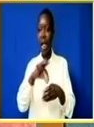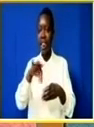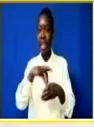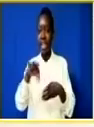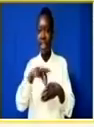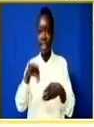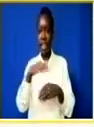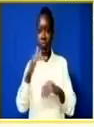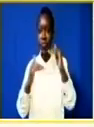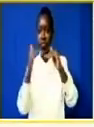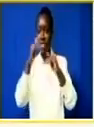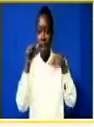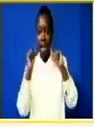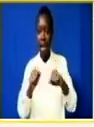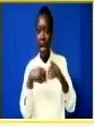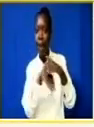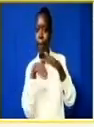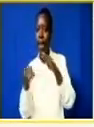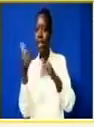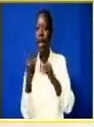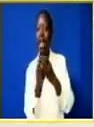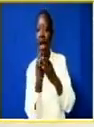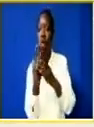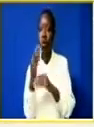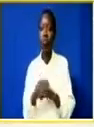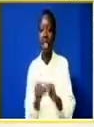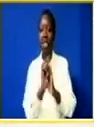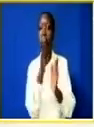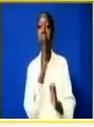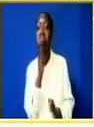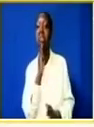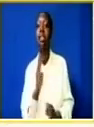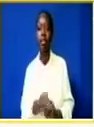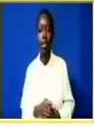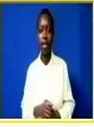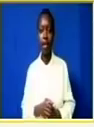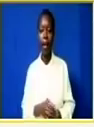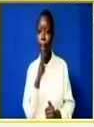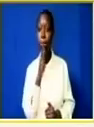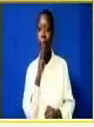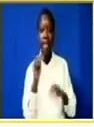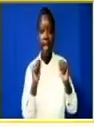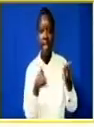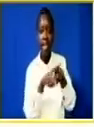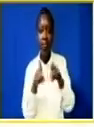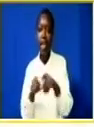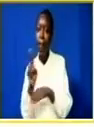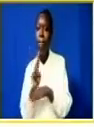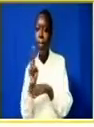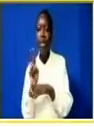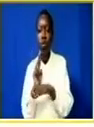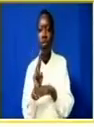can plant your crops as well. We can do beans and whatnot. Exactly. Okay. Okay. And beans mm-hmm. can also be used somehow like cover